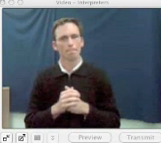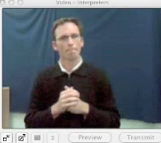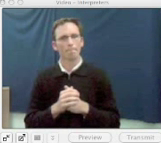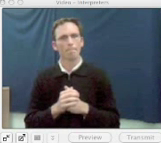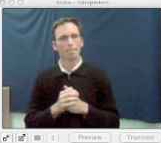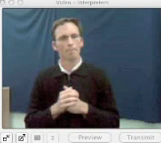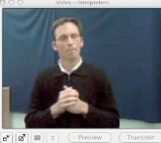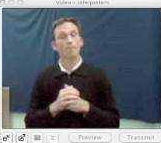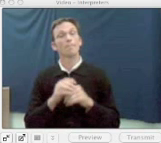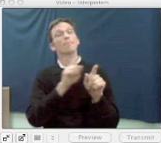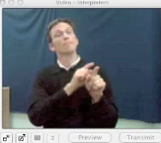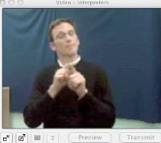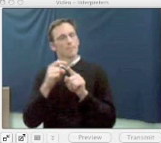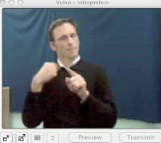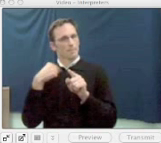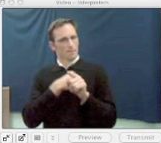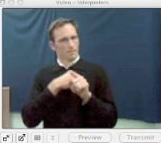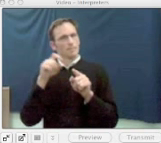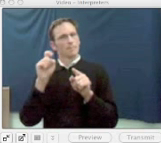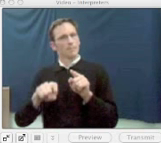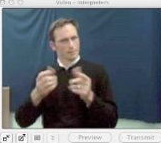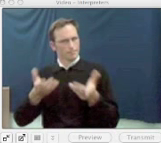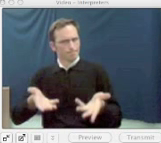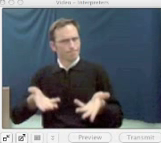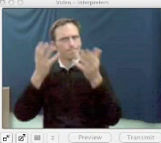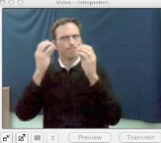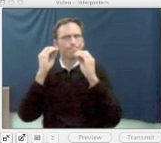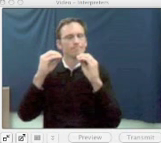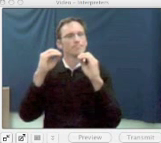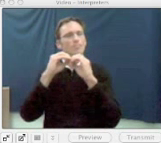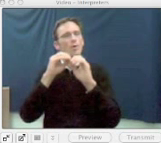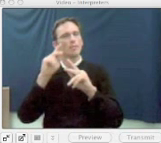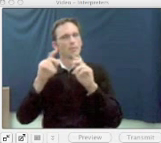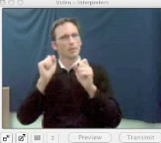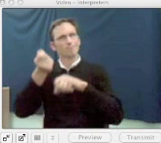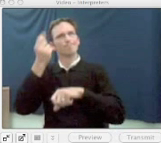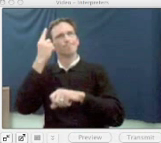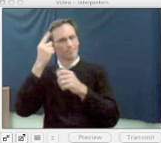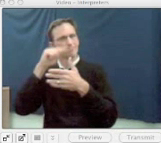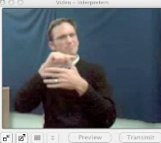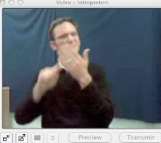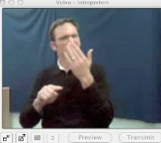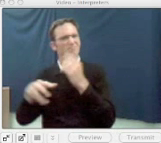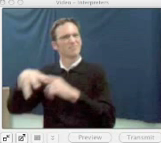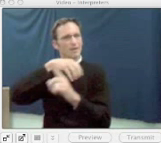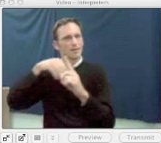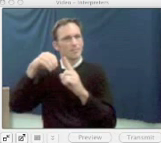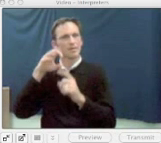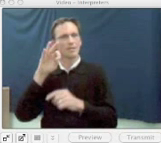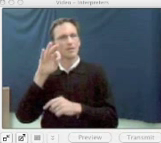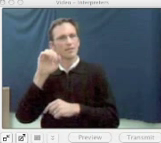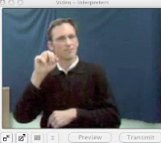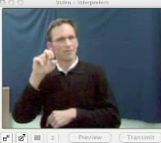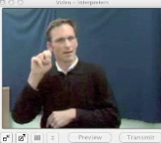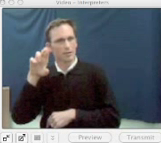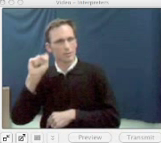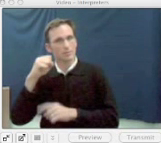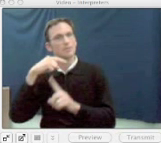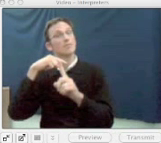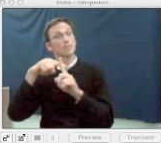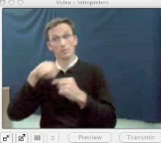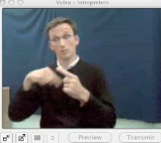We would need to seek to increase knowledge of those factors and overtly consider them in the execution of